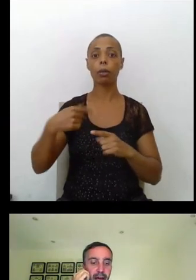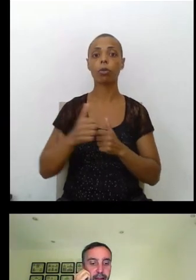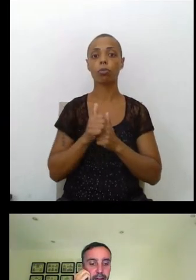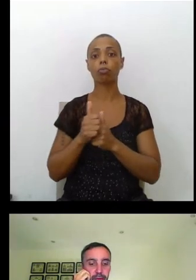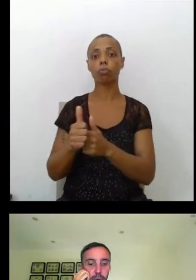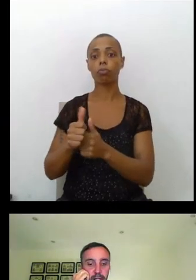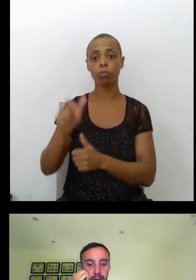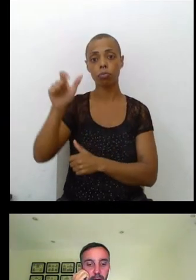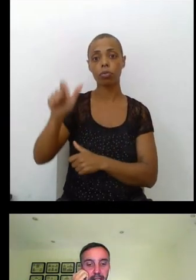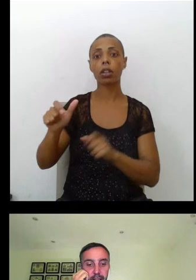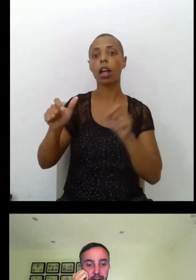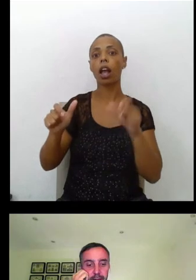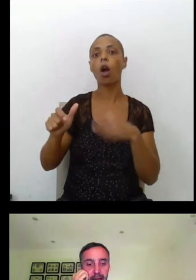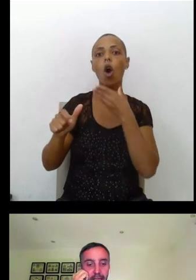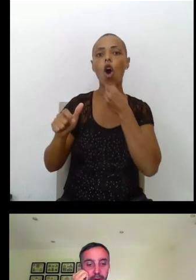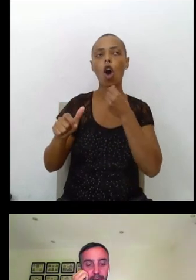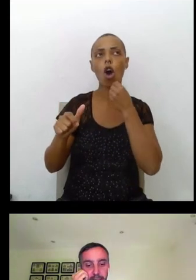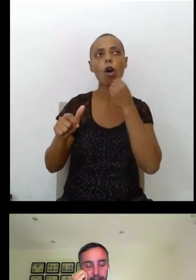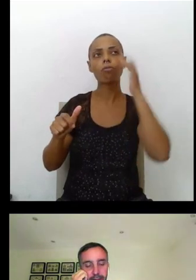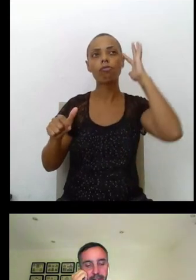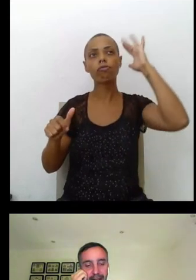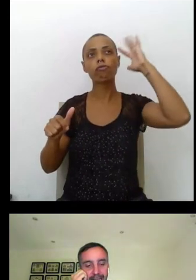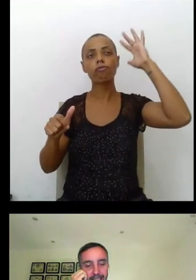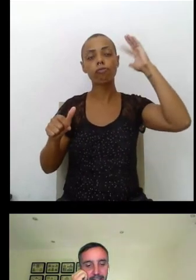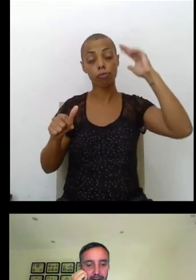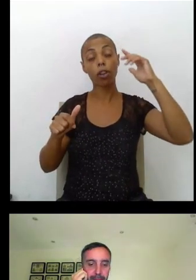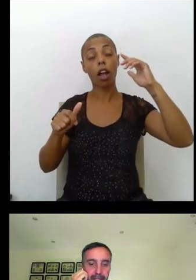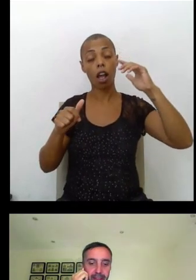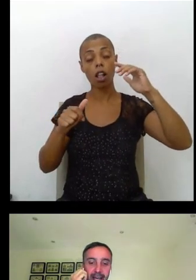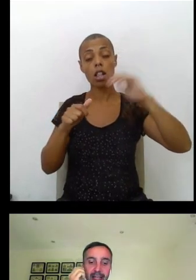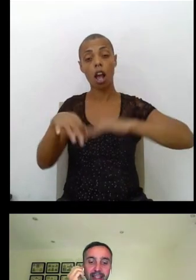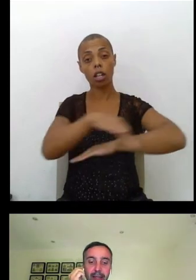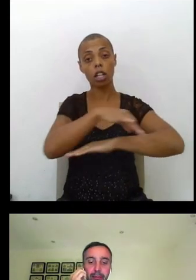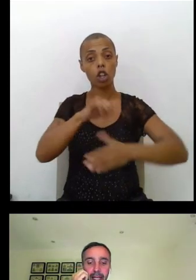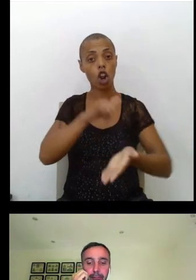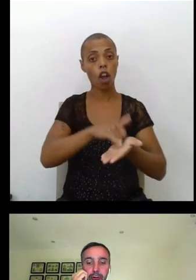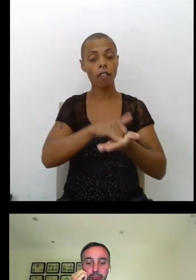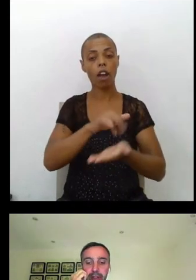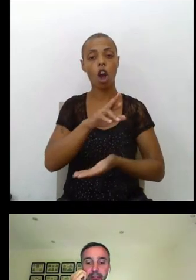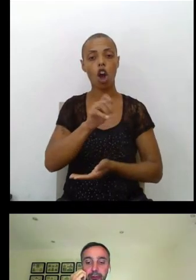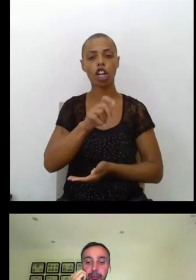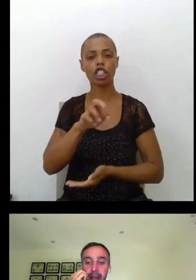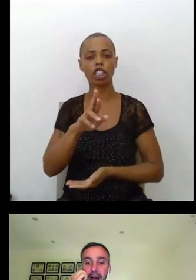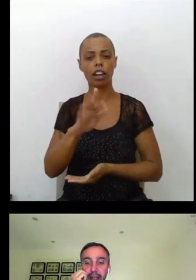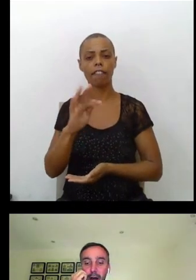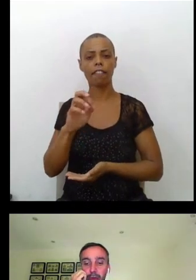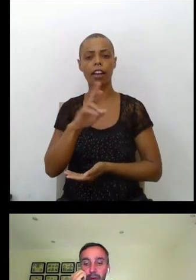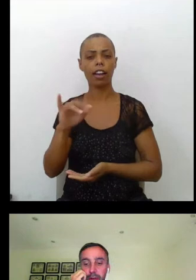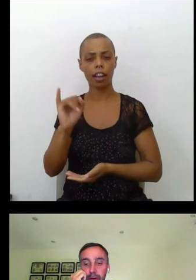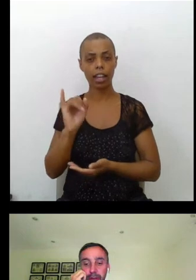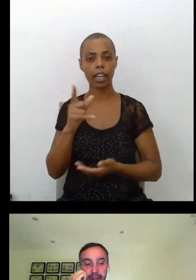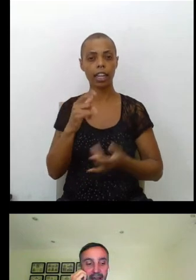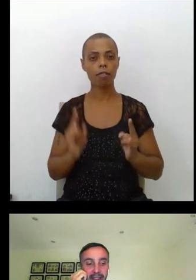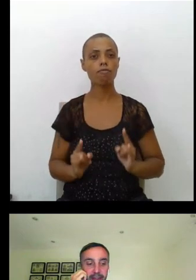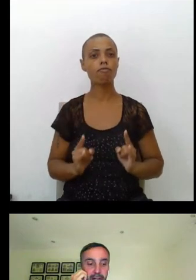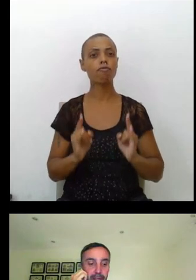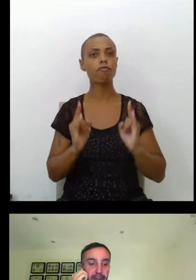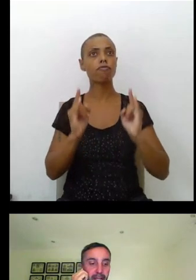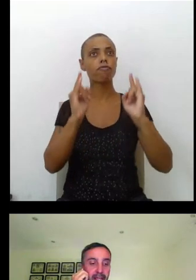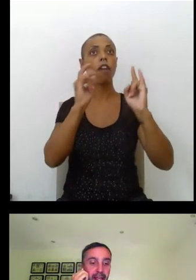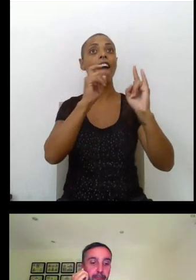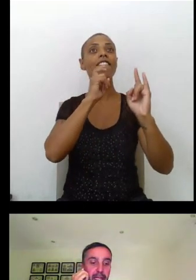who studies of greens Grime sky skyscrapers seem like blueprints for the blunt overgrown